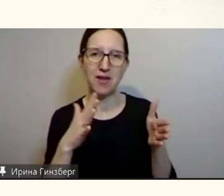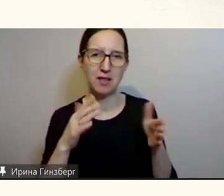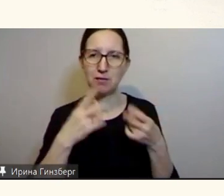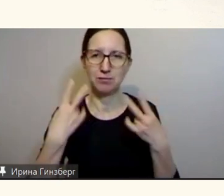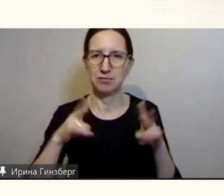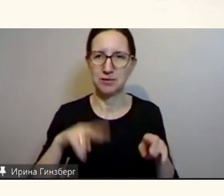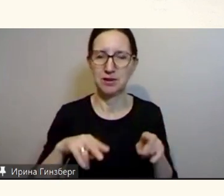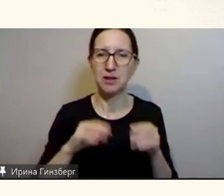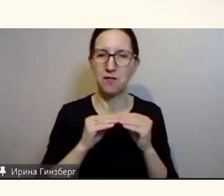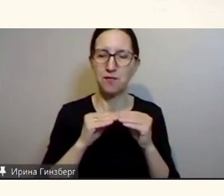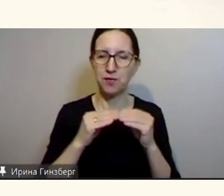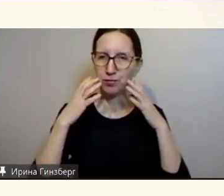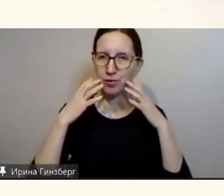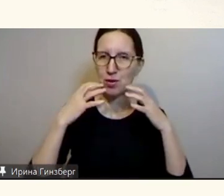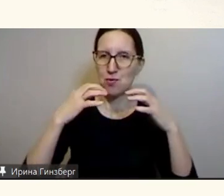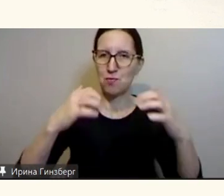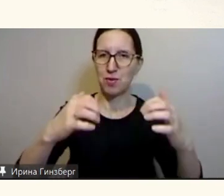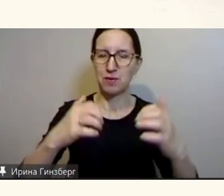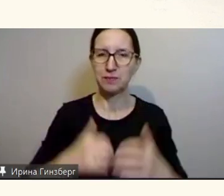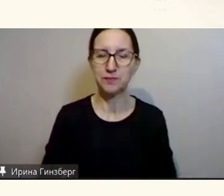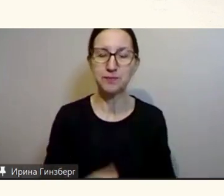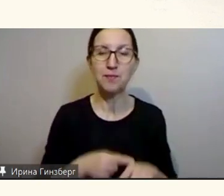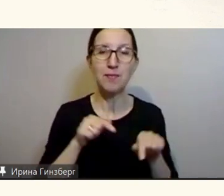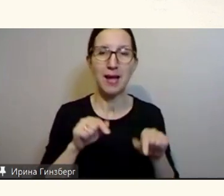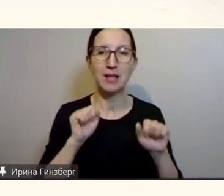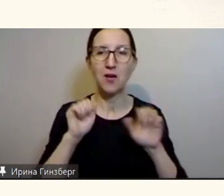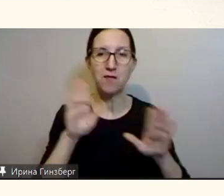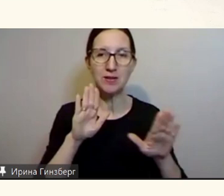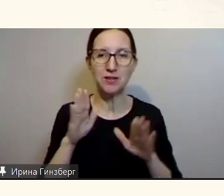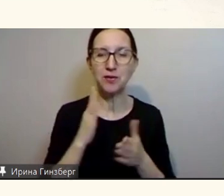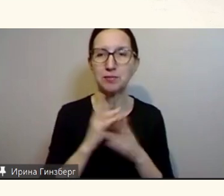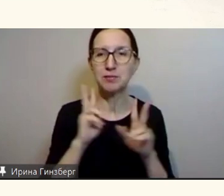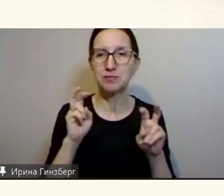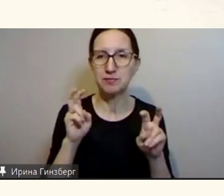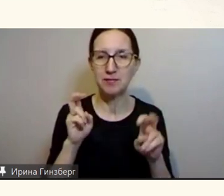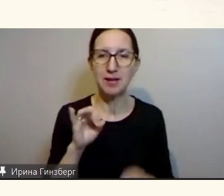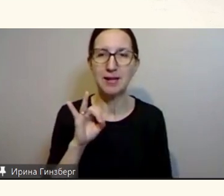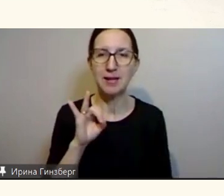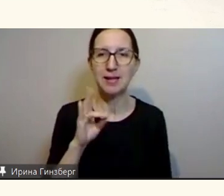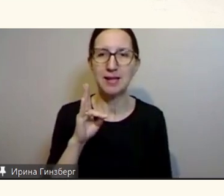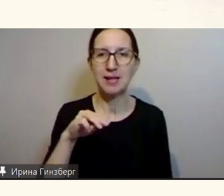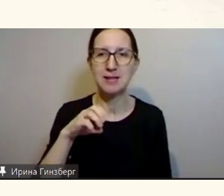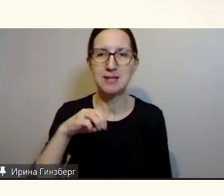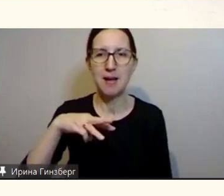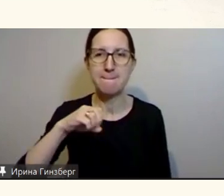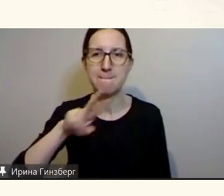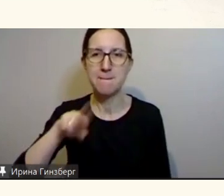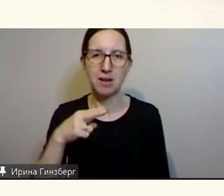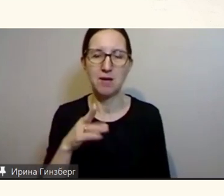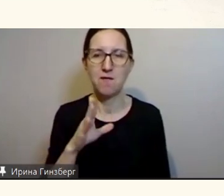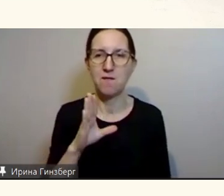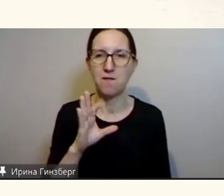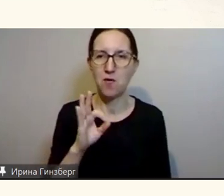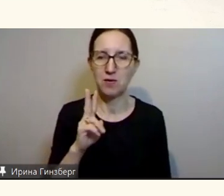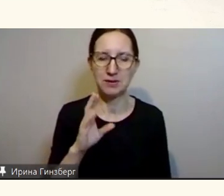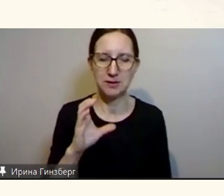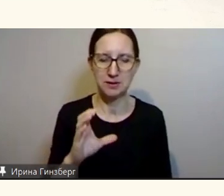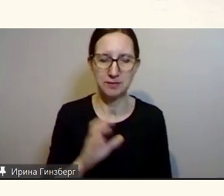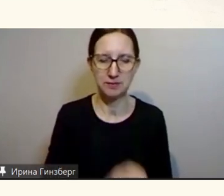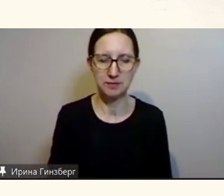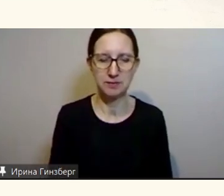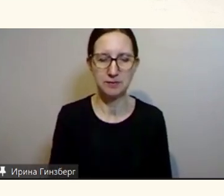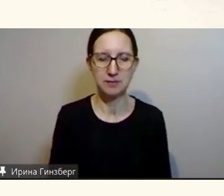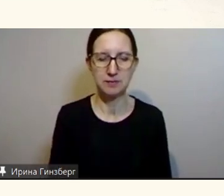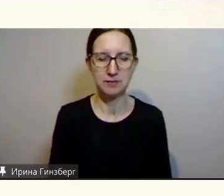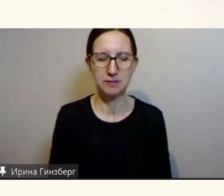called Intimate Works. And so each of these rooms, as you can see, contained, that's the